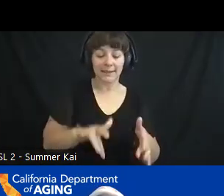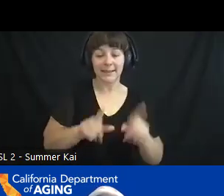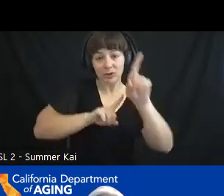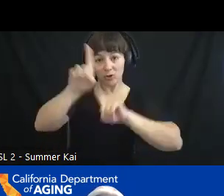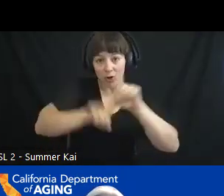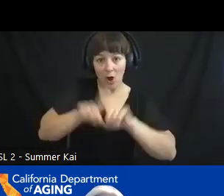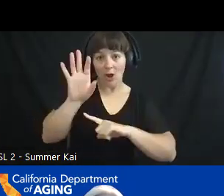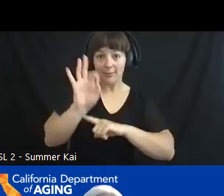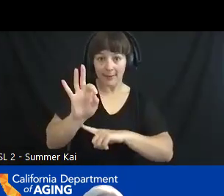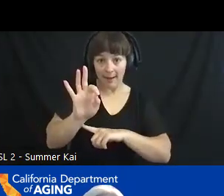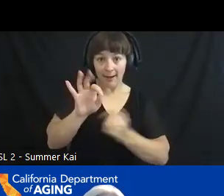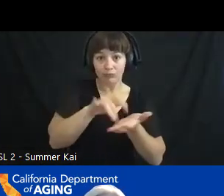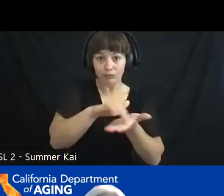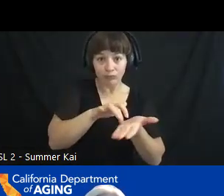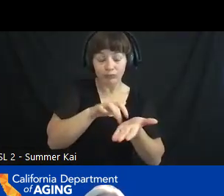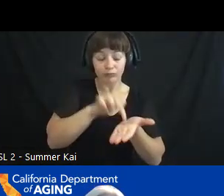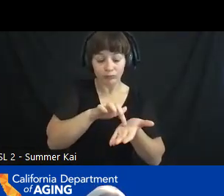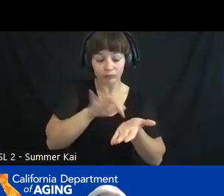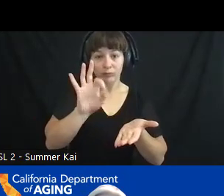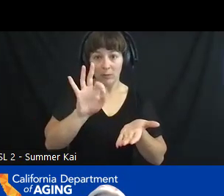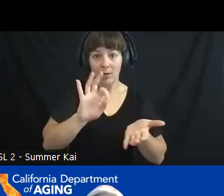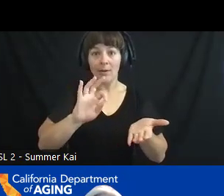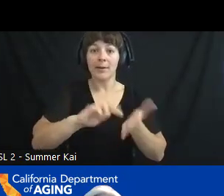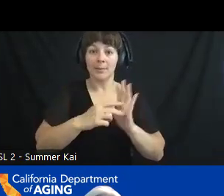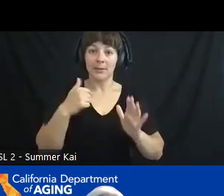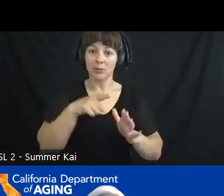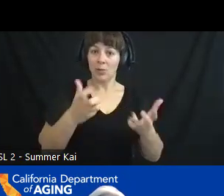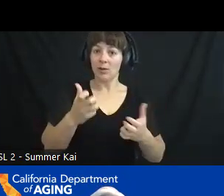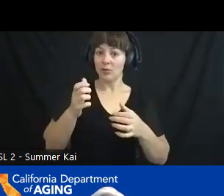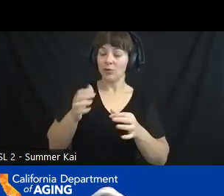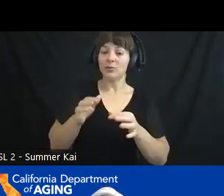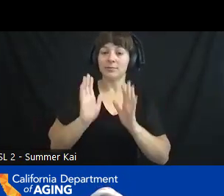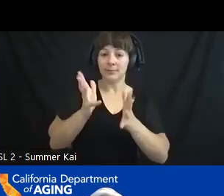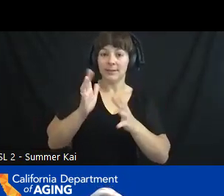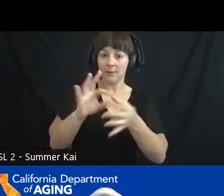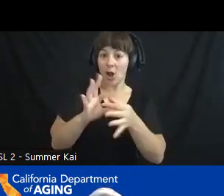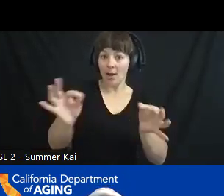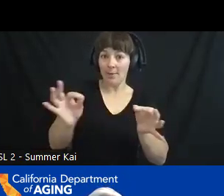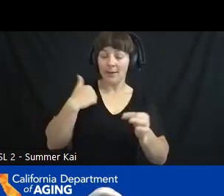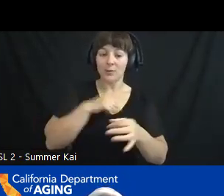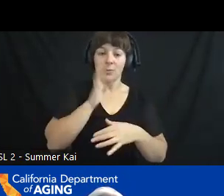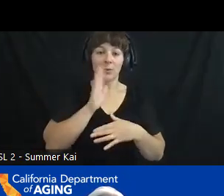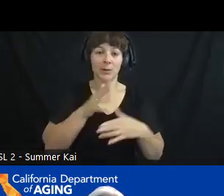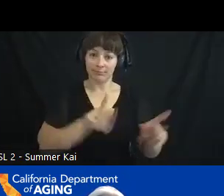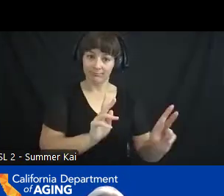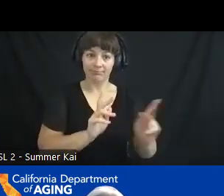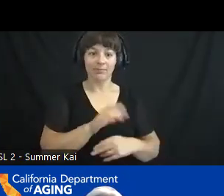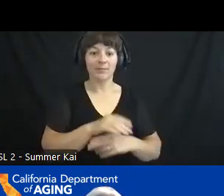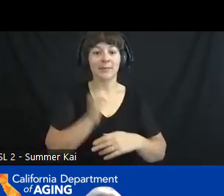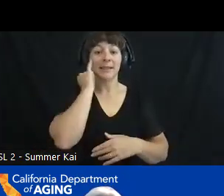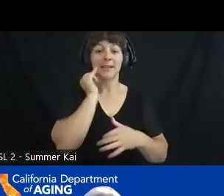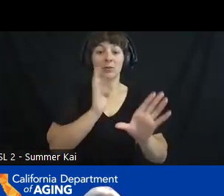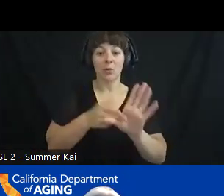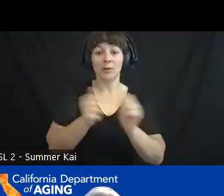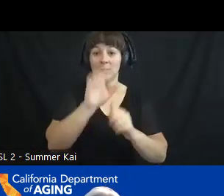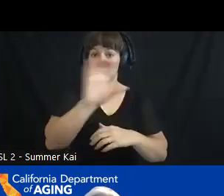pad. That will indicate to us that you wish to leave a comment, and we will unmute your line. And attendees joining by the Zoom